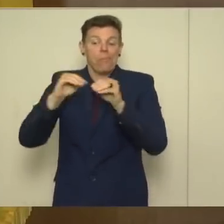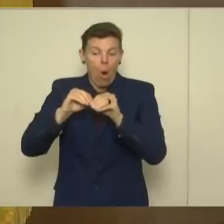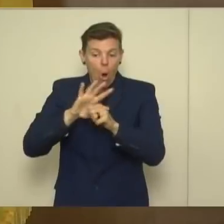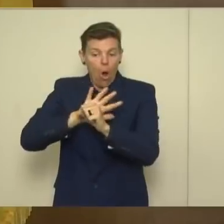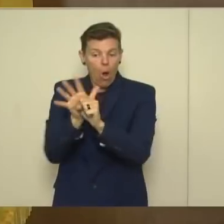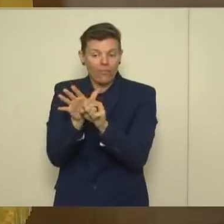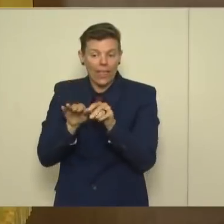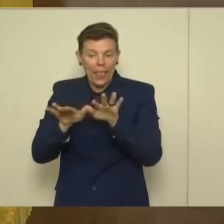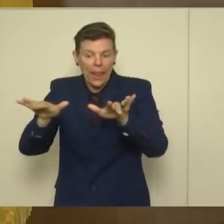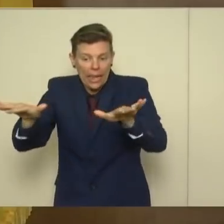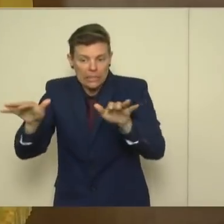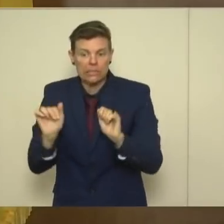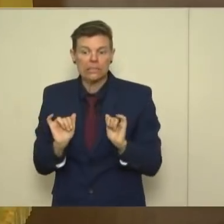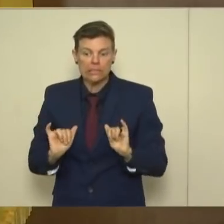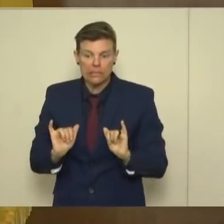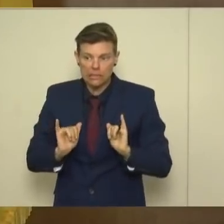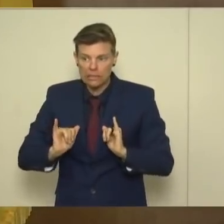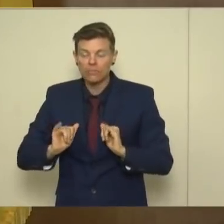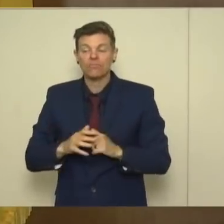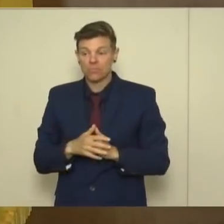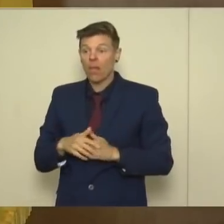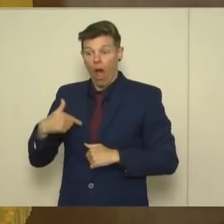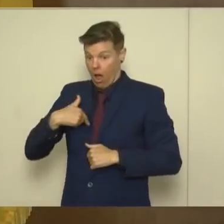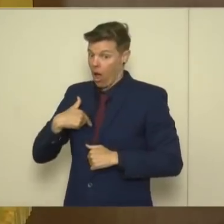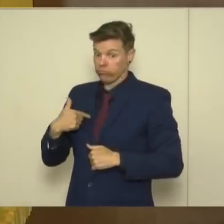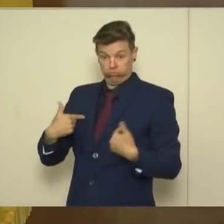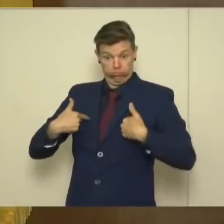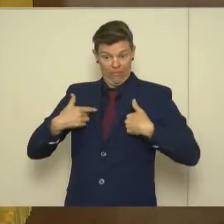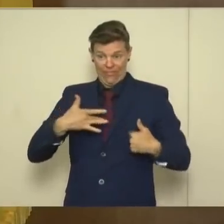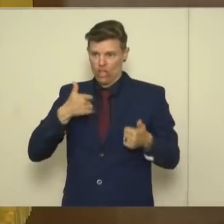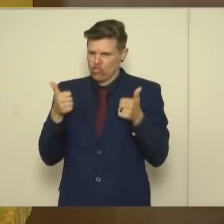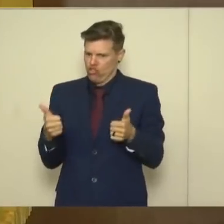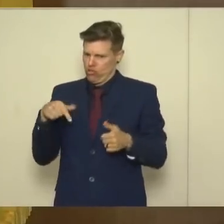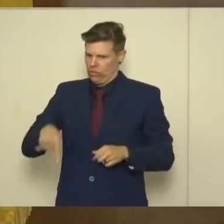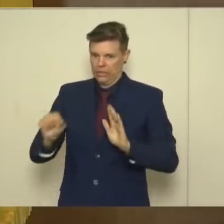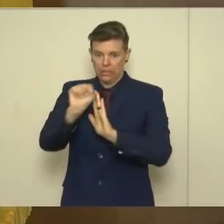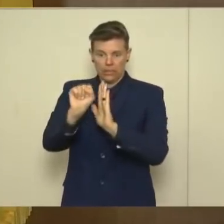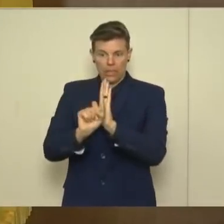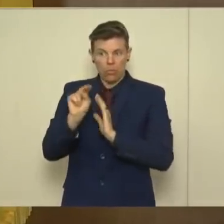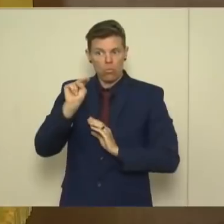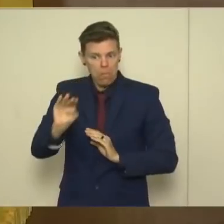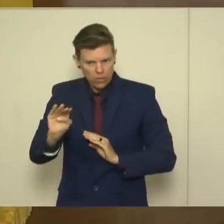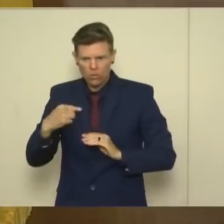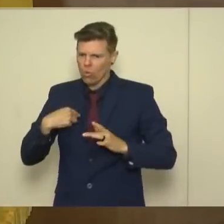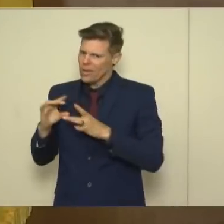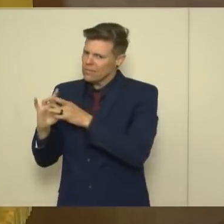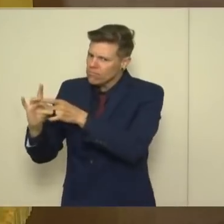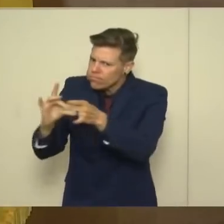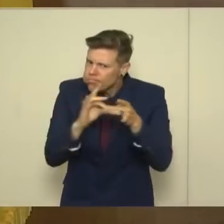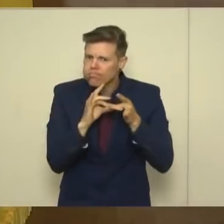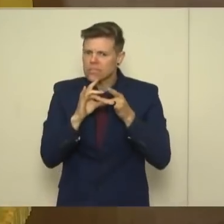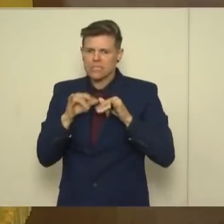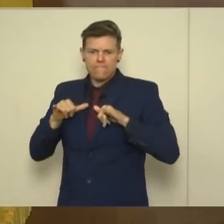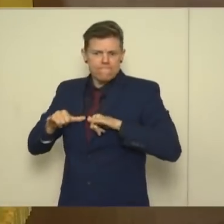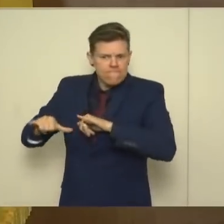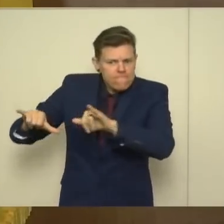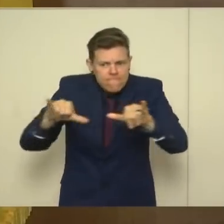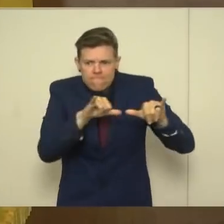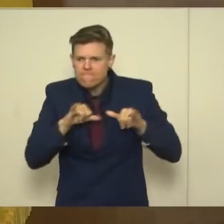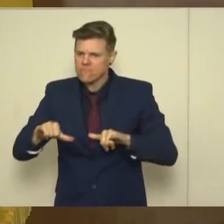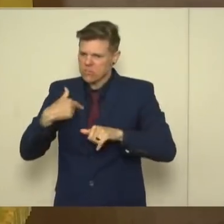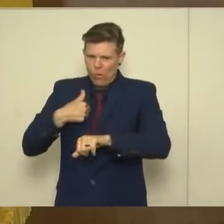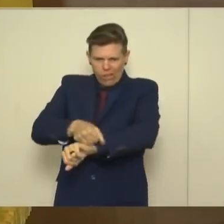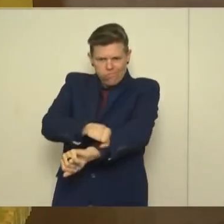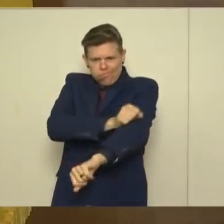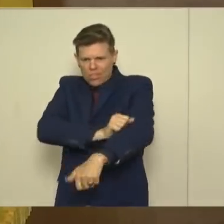I'm feeling really good about the coordination and effort by higher education, including, many New Mexicans